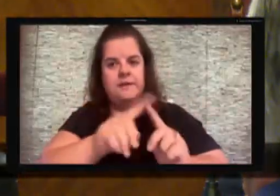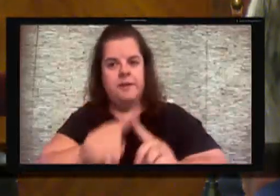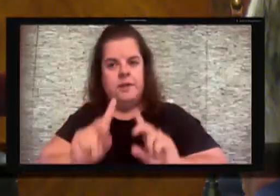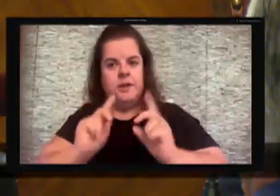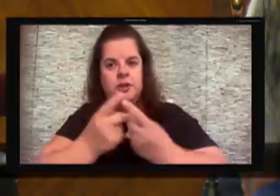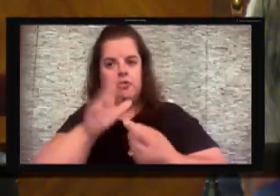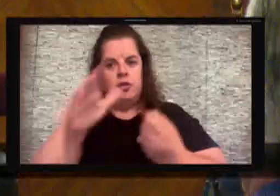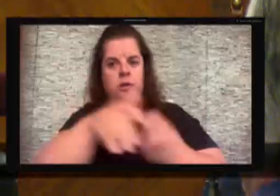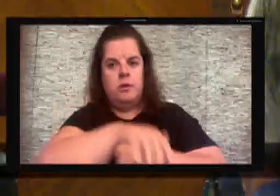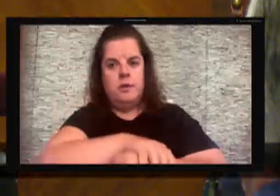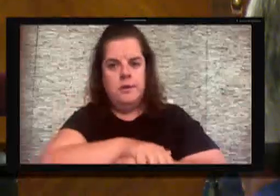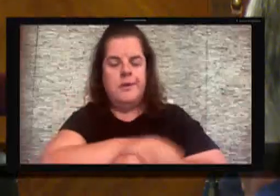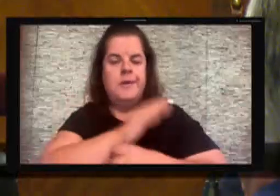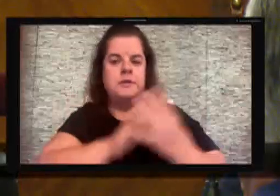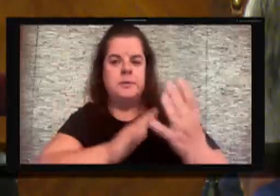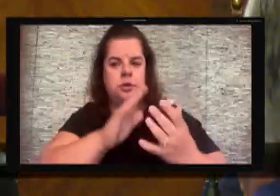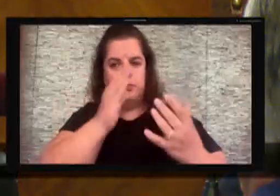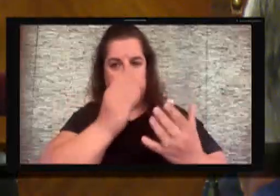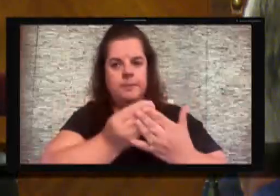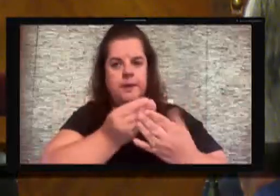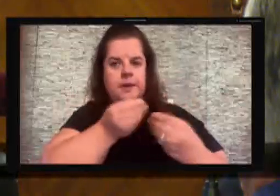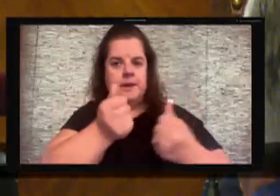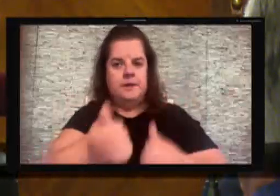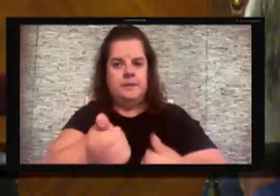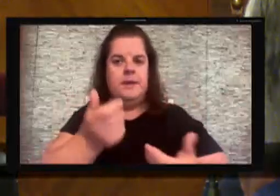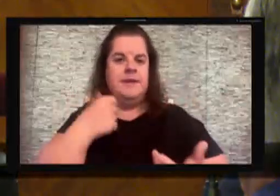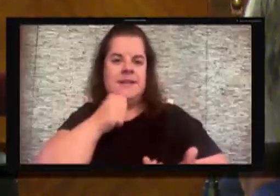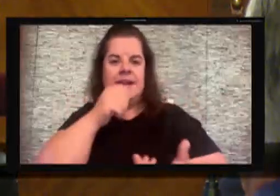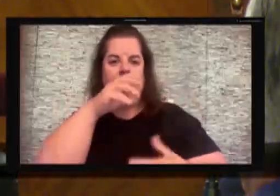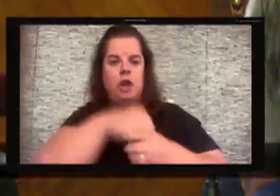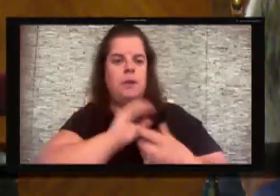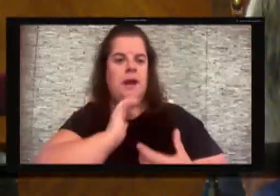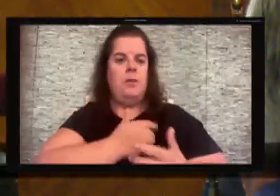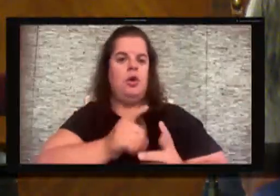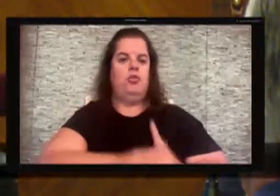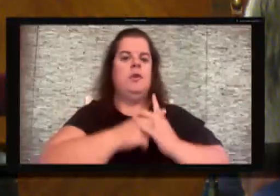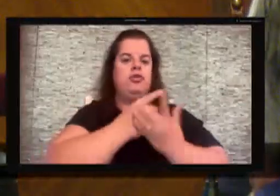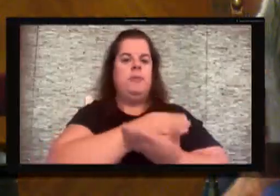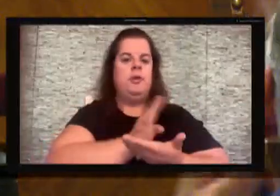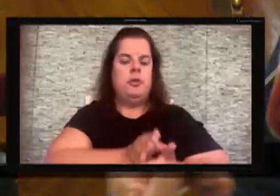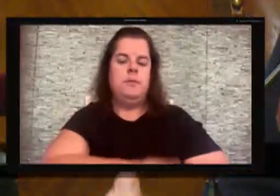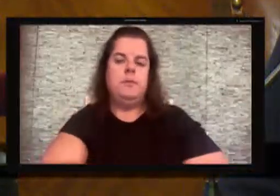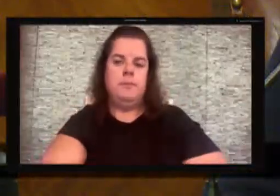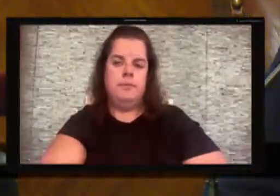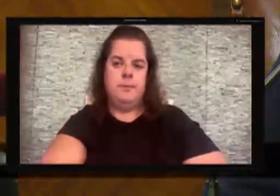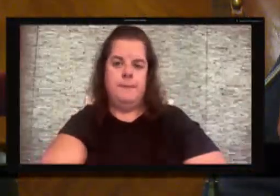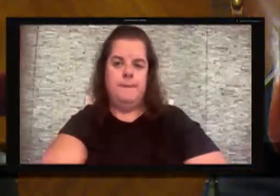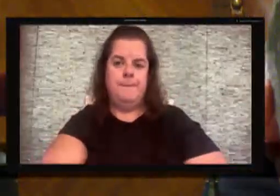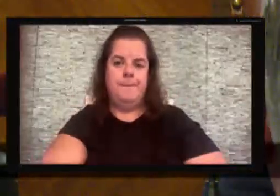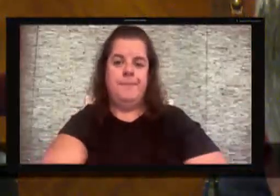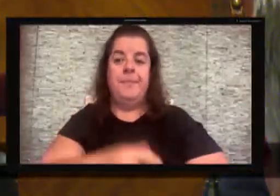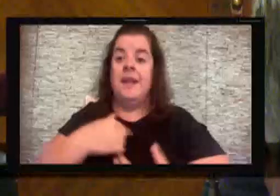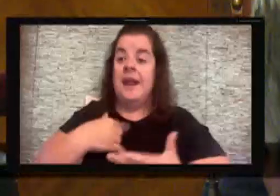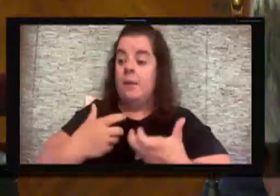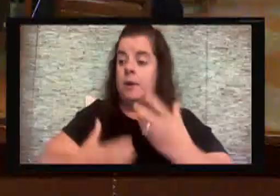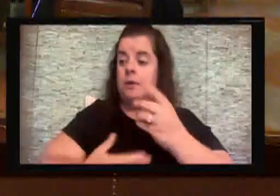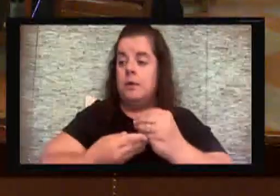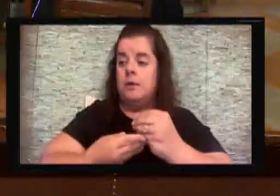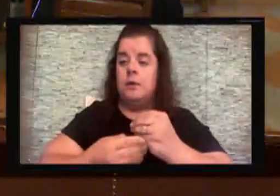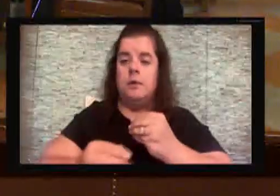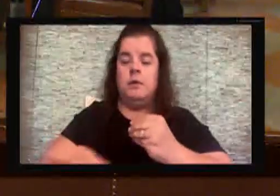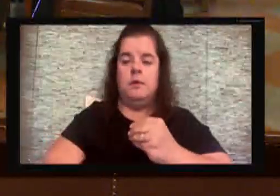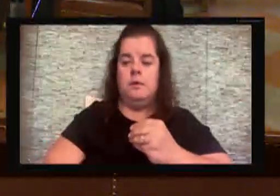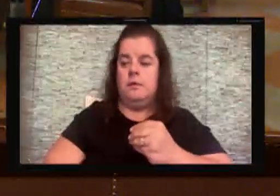covering, and some of those expenses were not included in our original budget. And I would just add the same for the bulk,